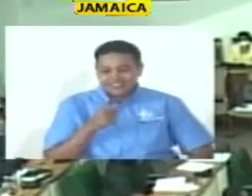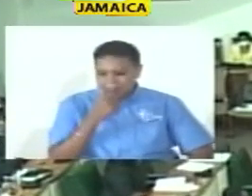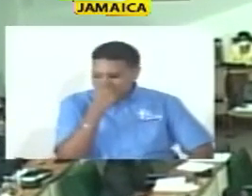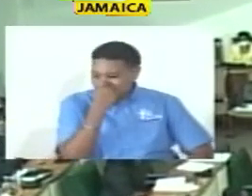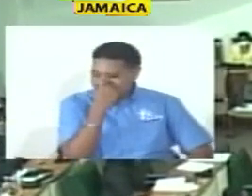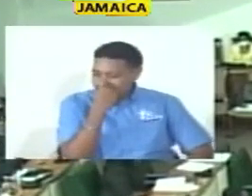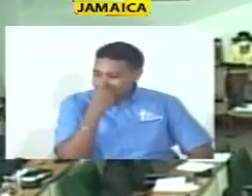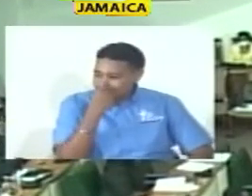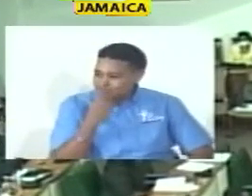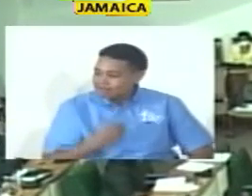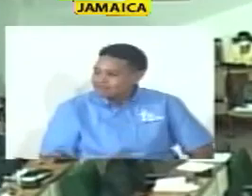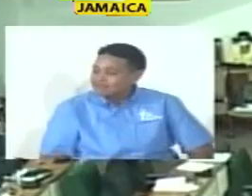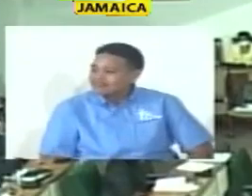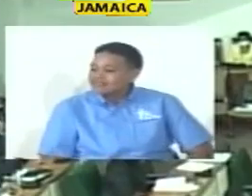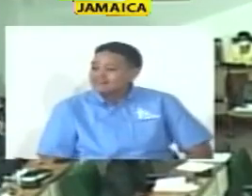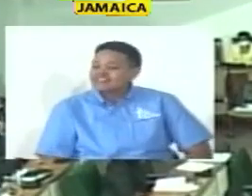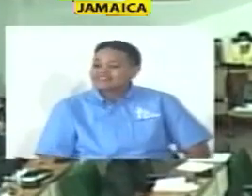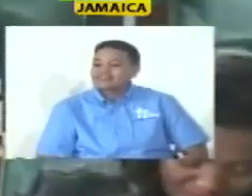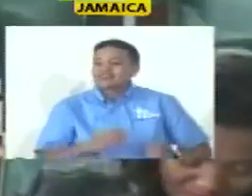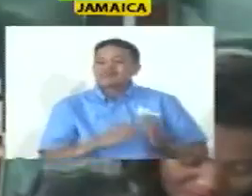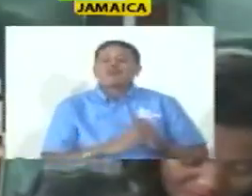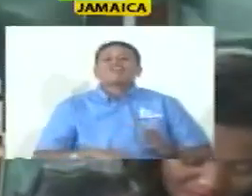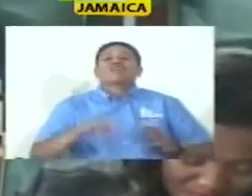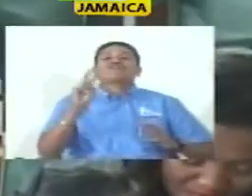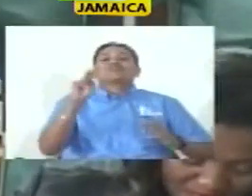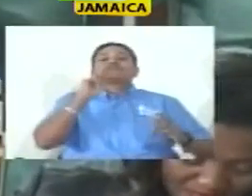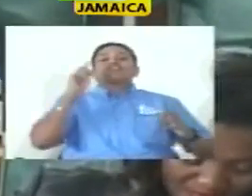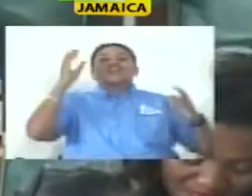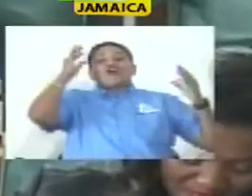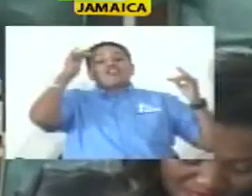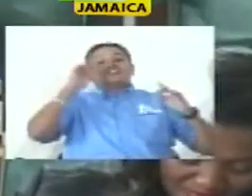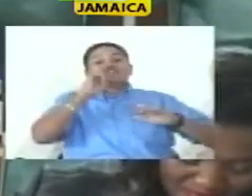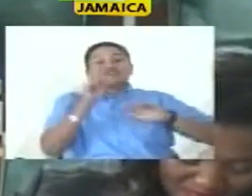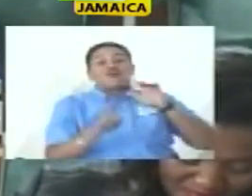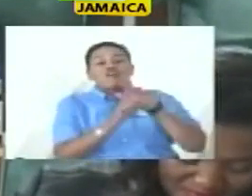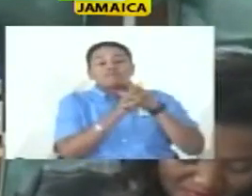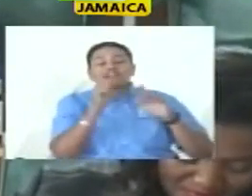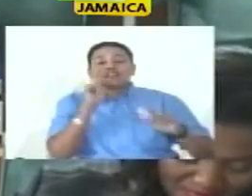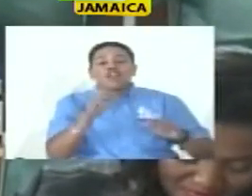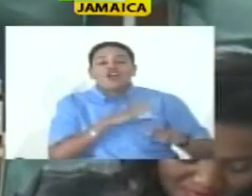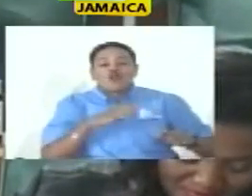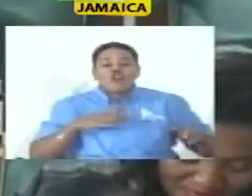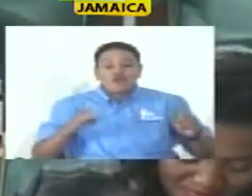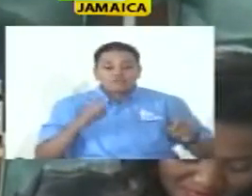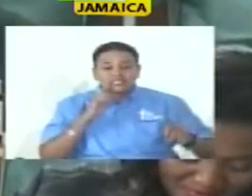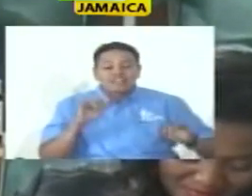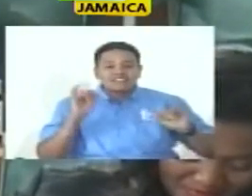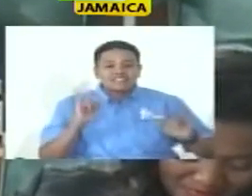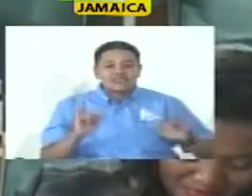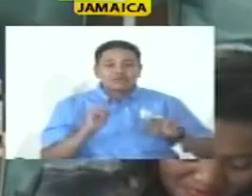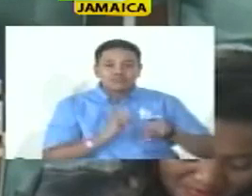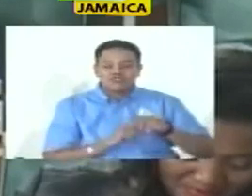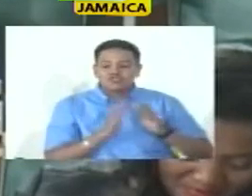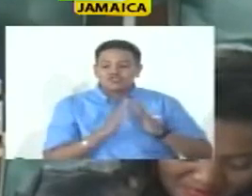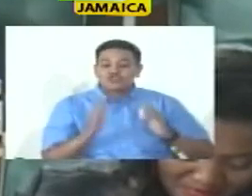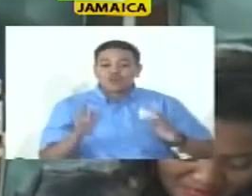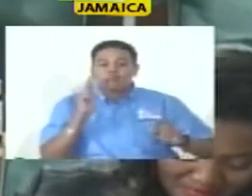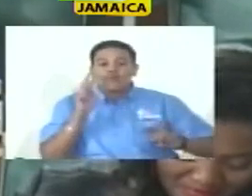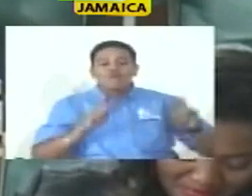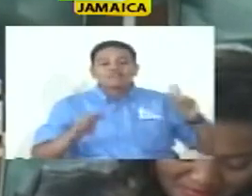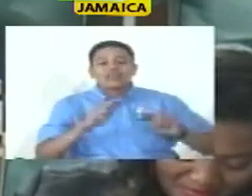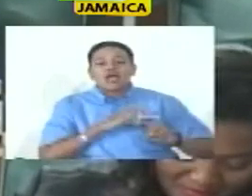Paragraph 2, concern was also raised that the commissioner has a fixed term and the oversight committee, rather, but for